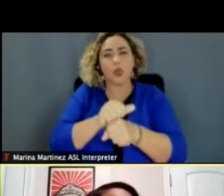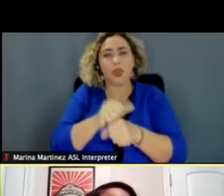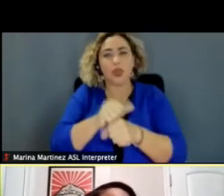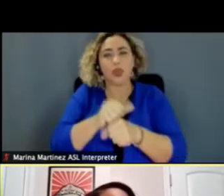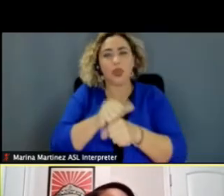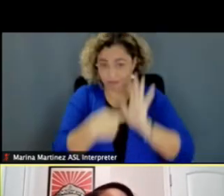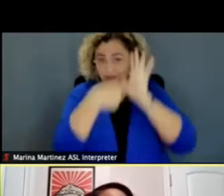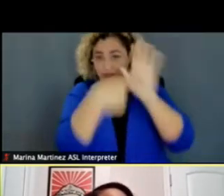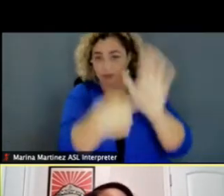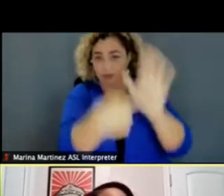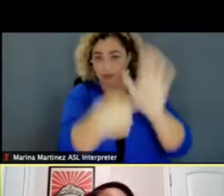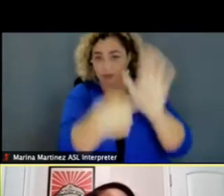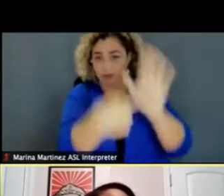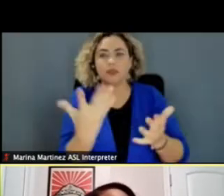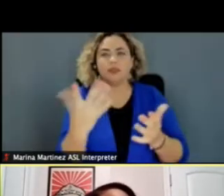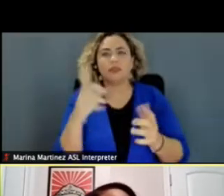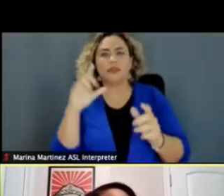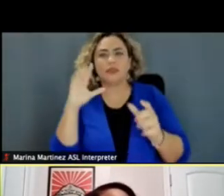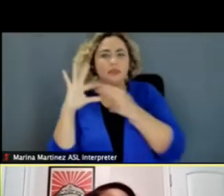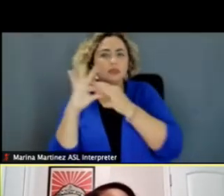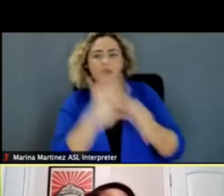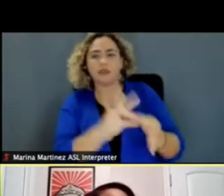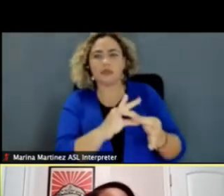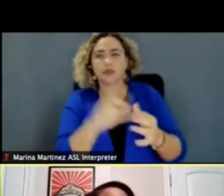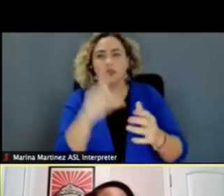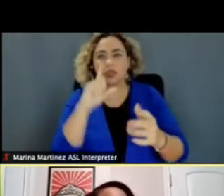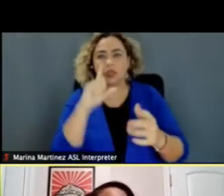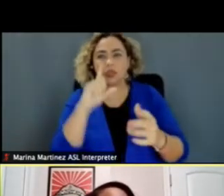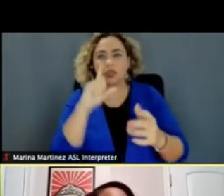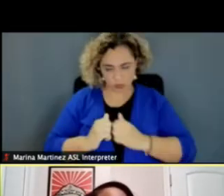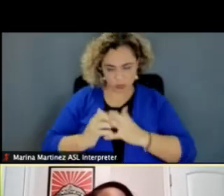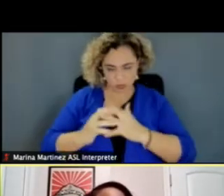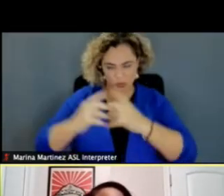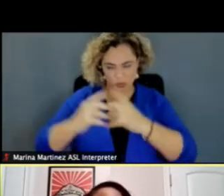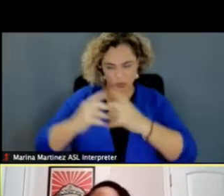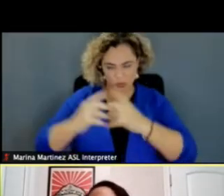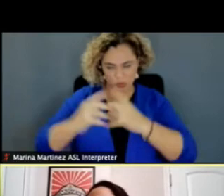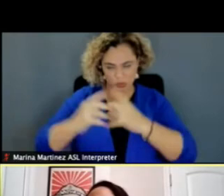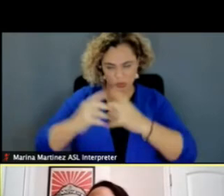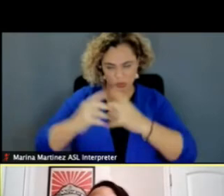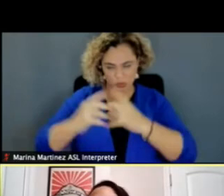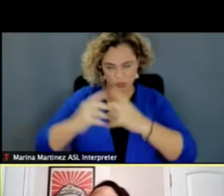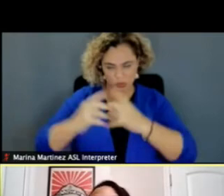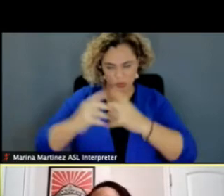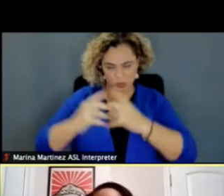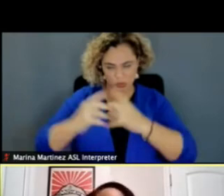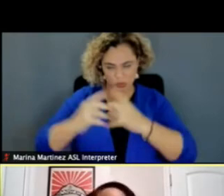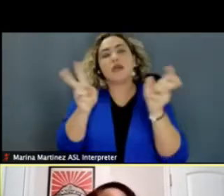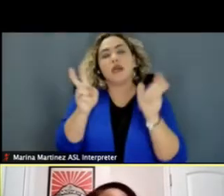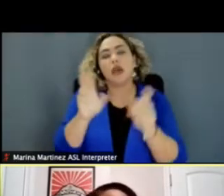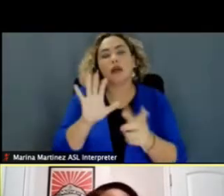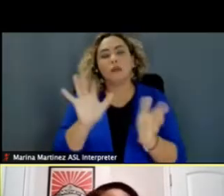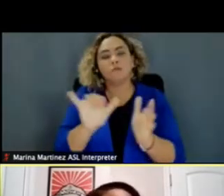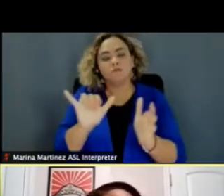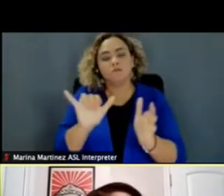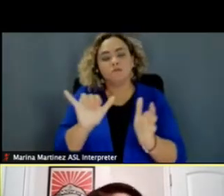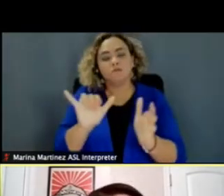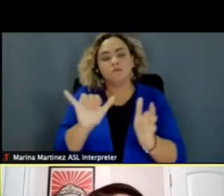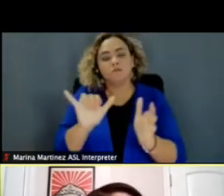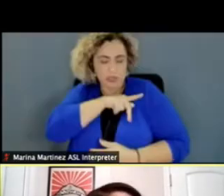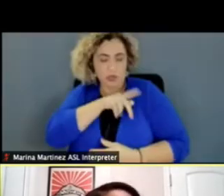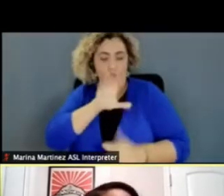presenting references the growing fight and aim for cultural and personal